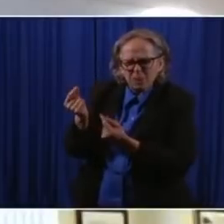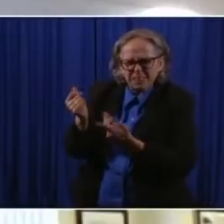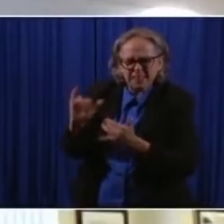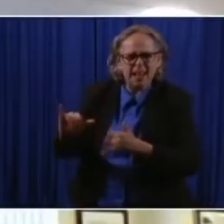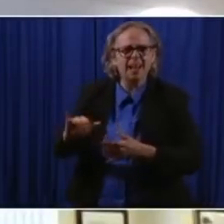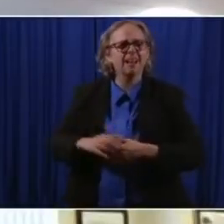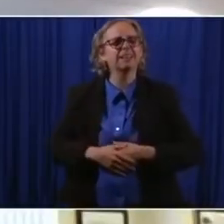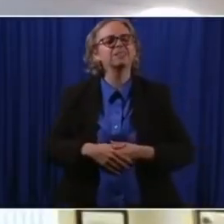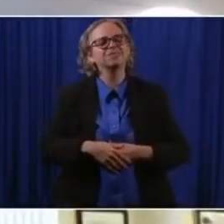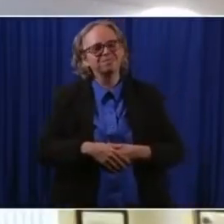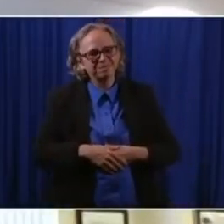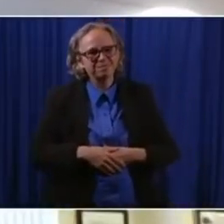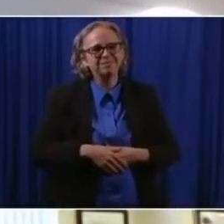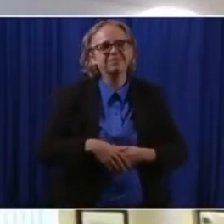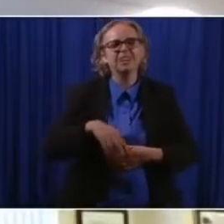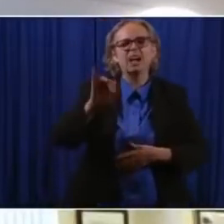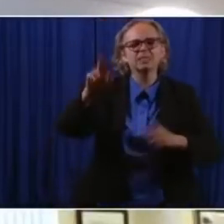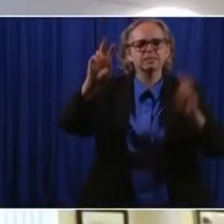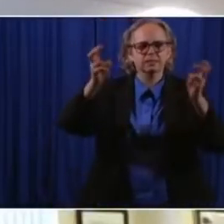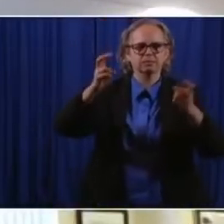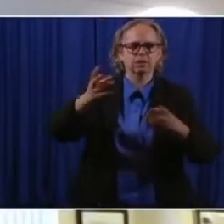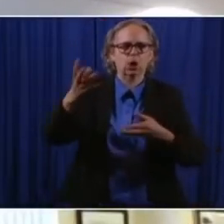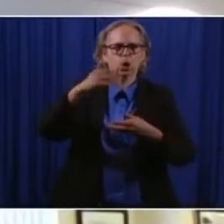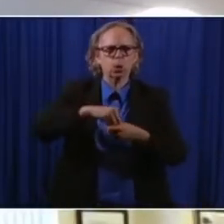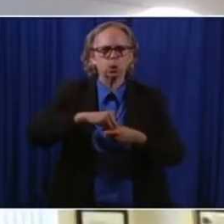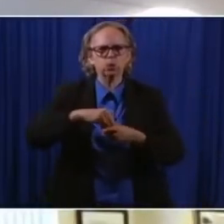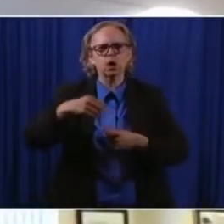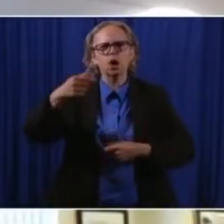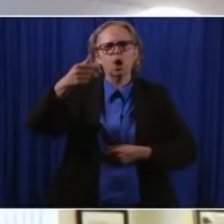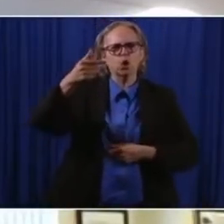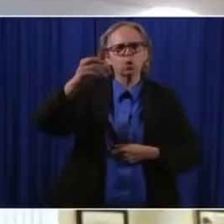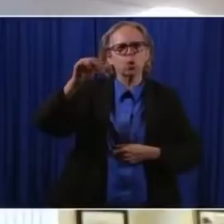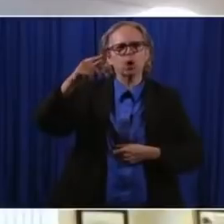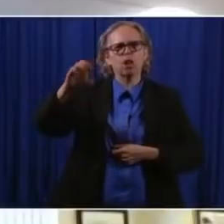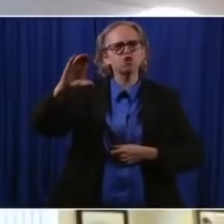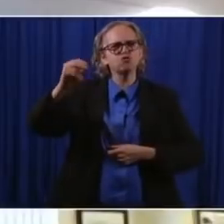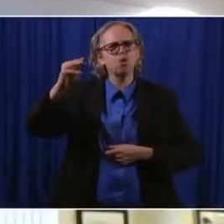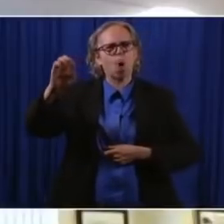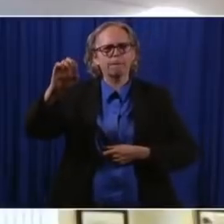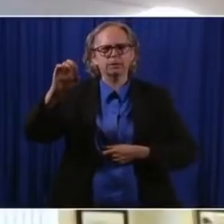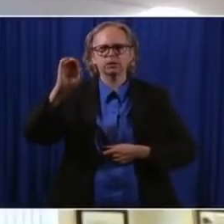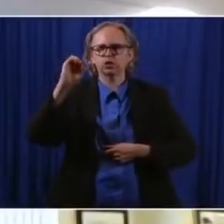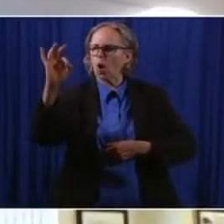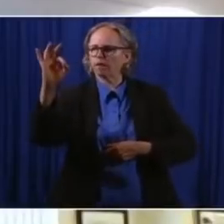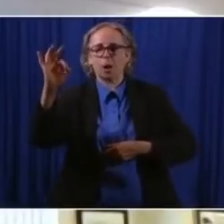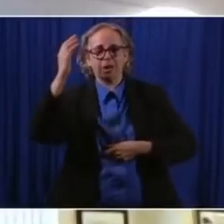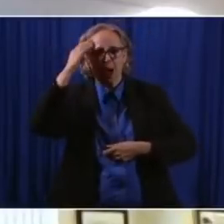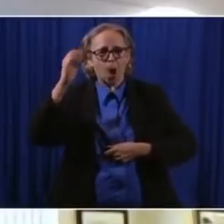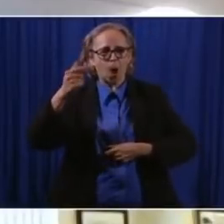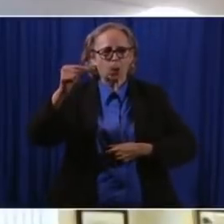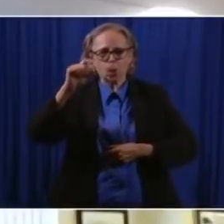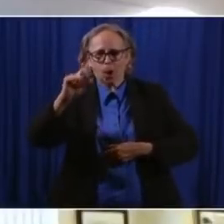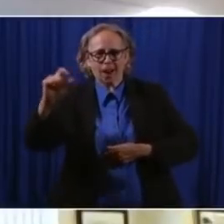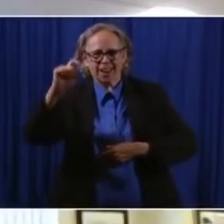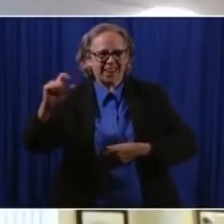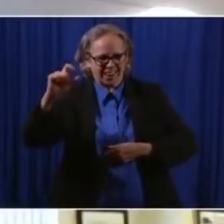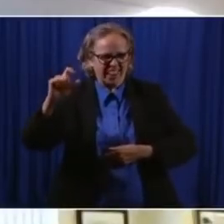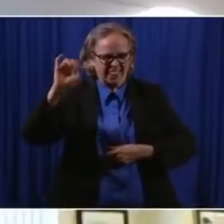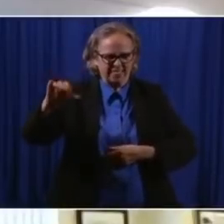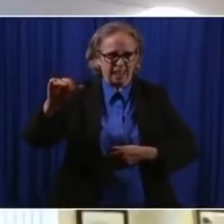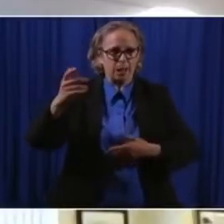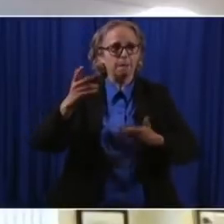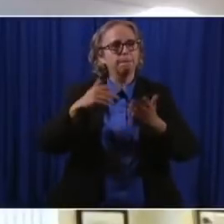just has the Google Chrome software on it, and it's a great device. Ours have, the built-in cameras. We're going to